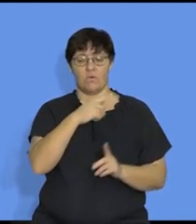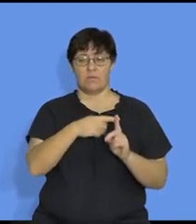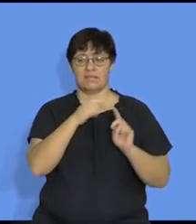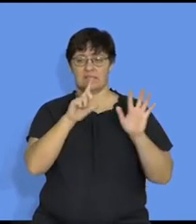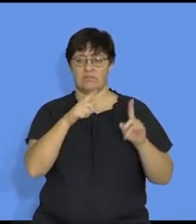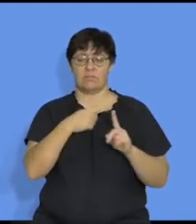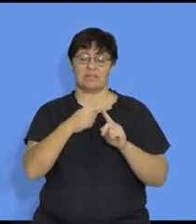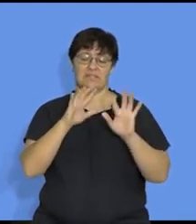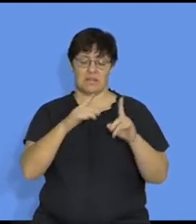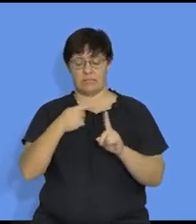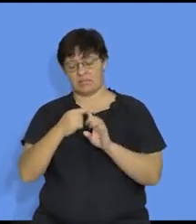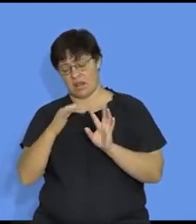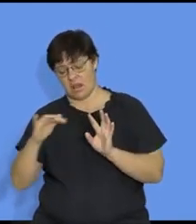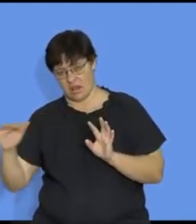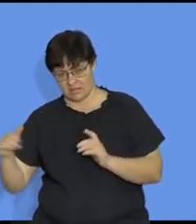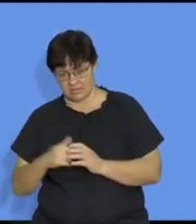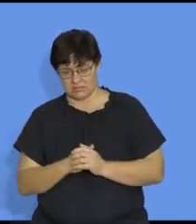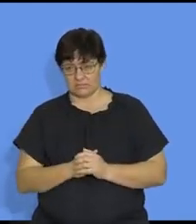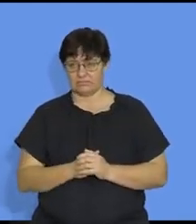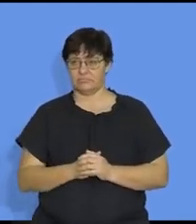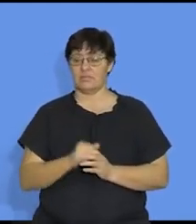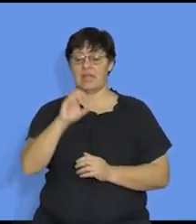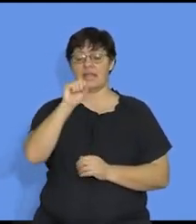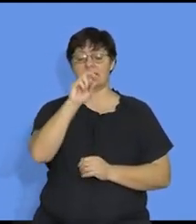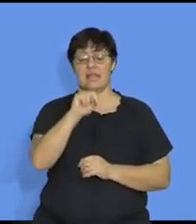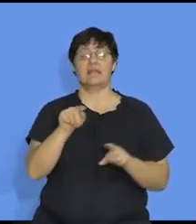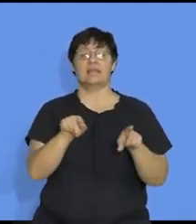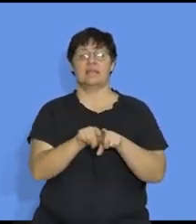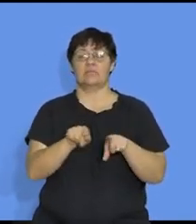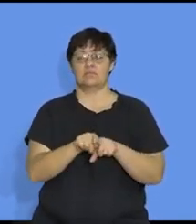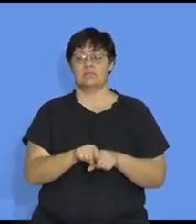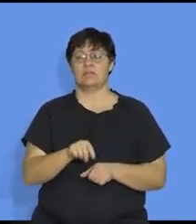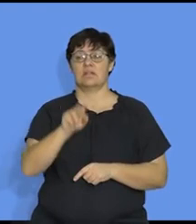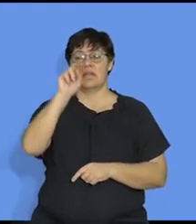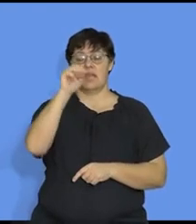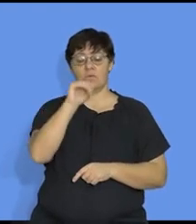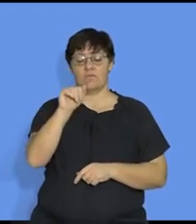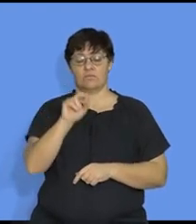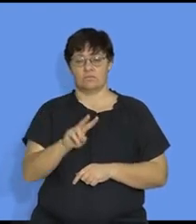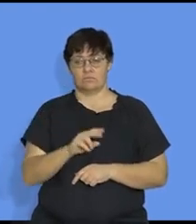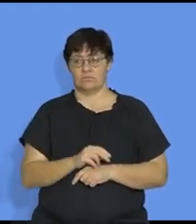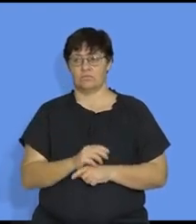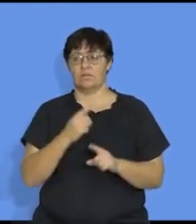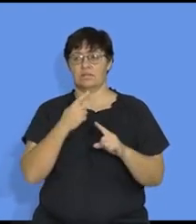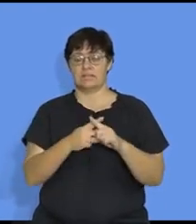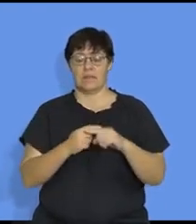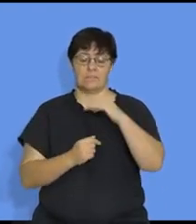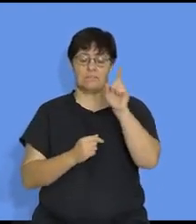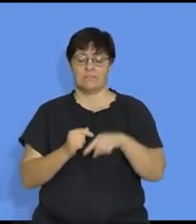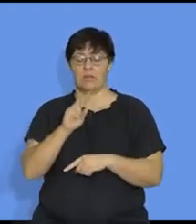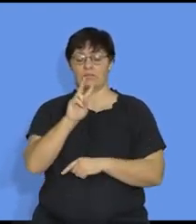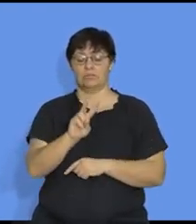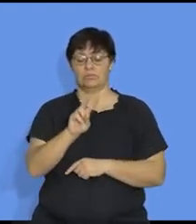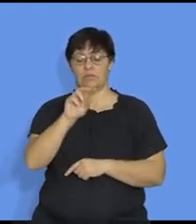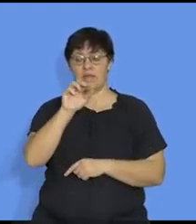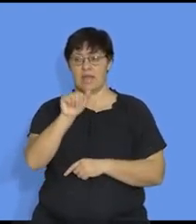on. Before the break, we defined that Sn is equal to n over 2 times